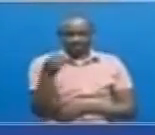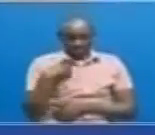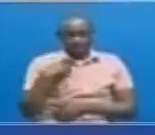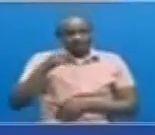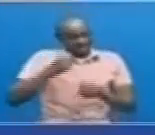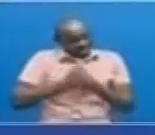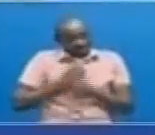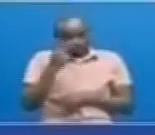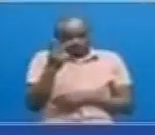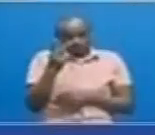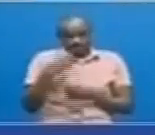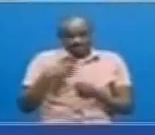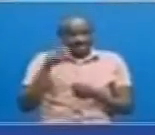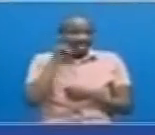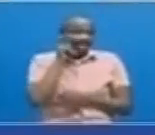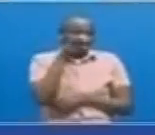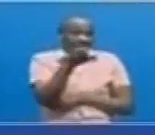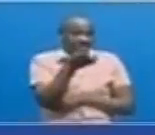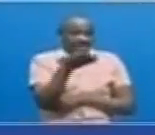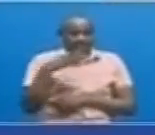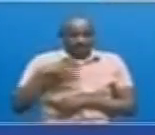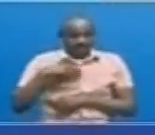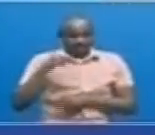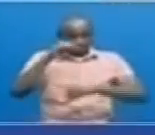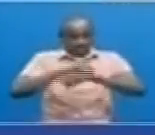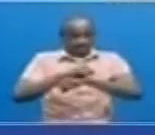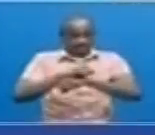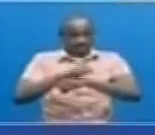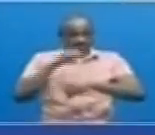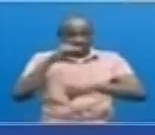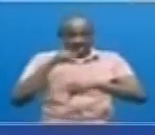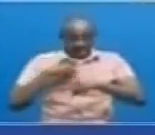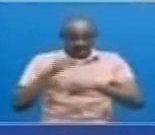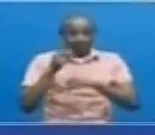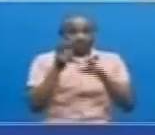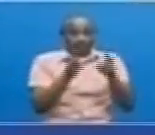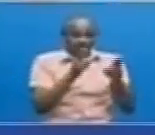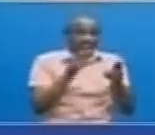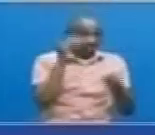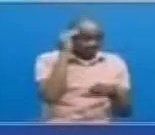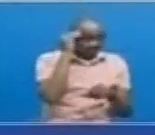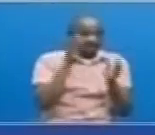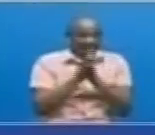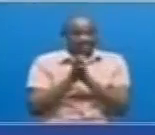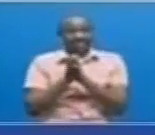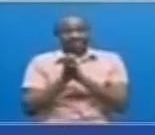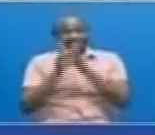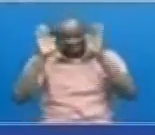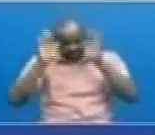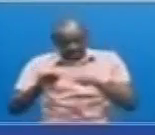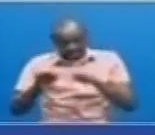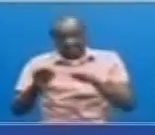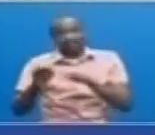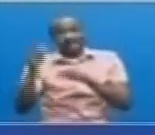in life. Up north in Nigeria, the schooling system is such that we have the formal education and the Islamic education. But